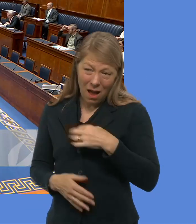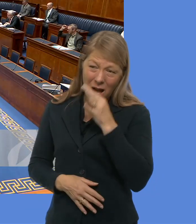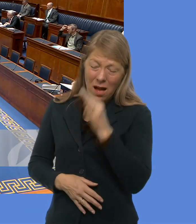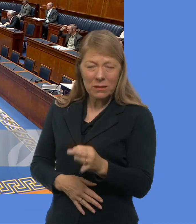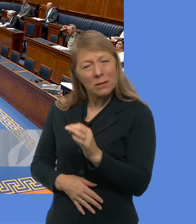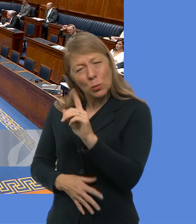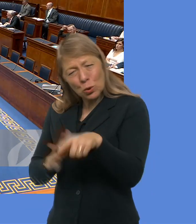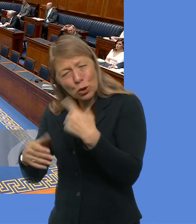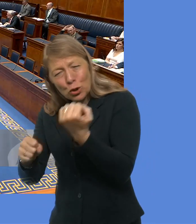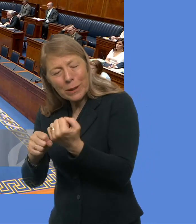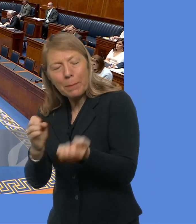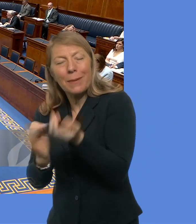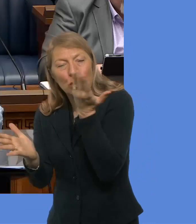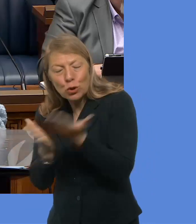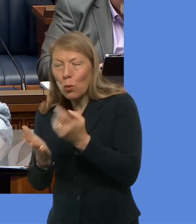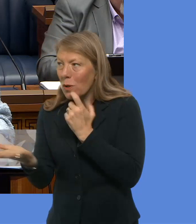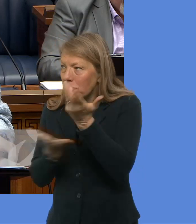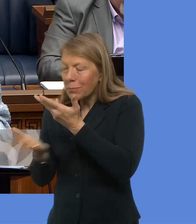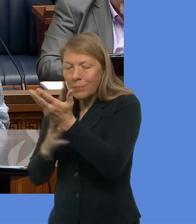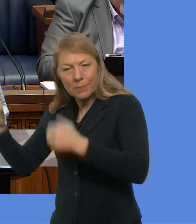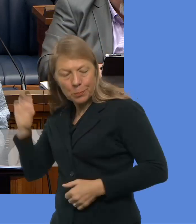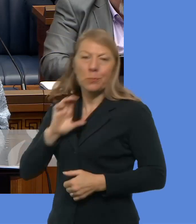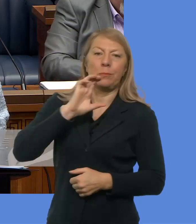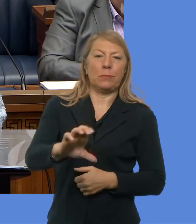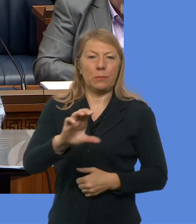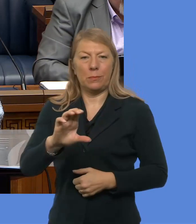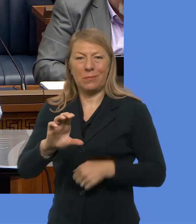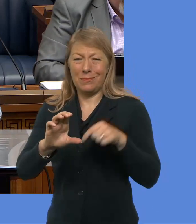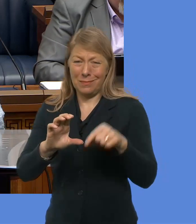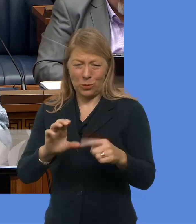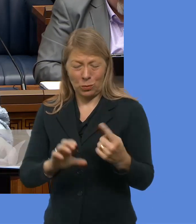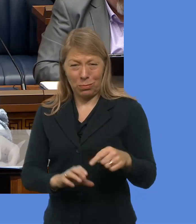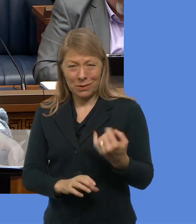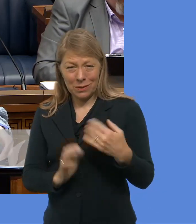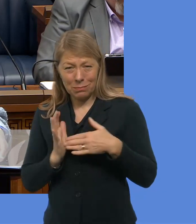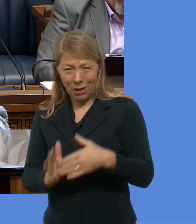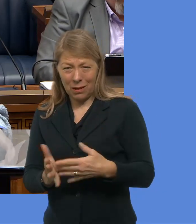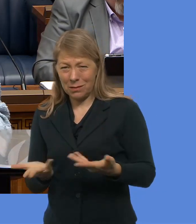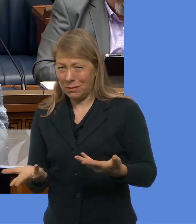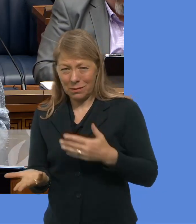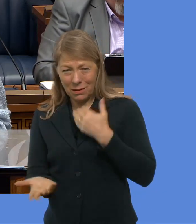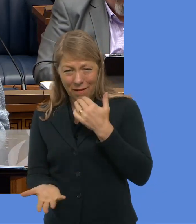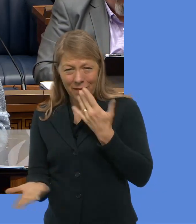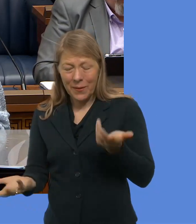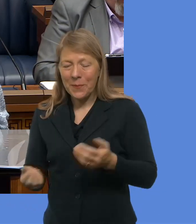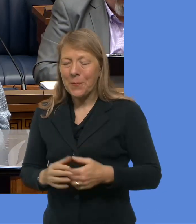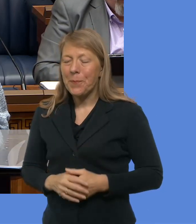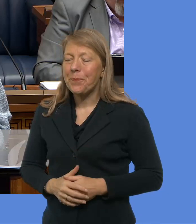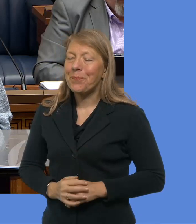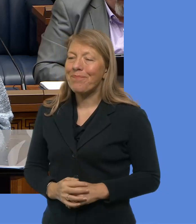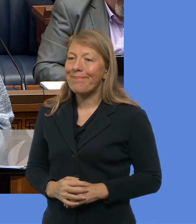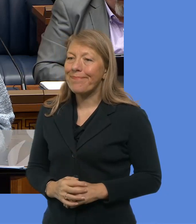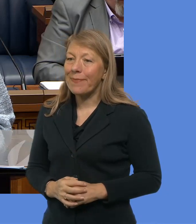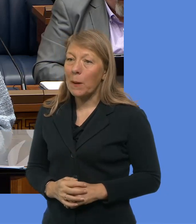mentioned? Minister. So, as I have just said to the previous member, I understand a